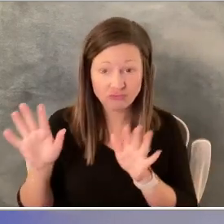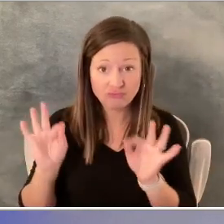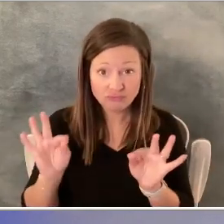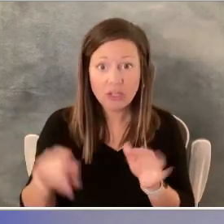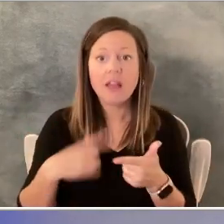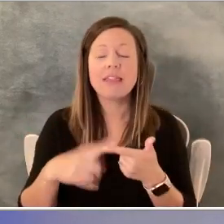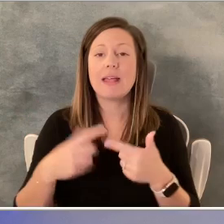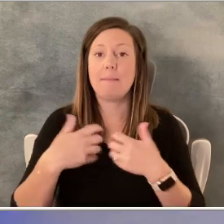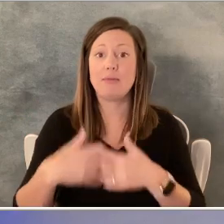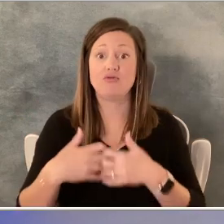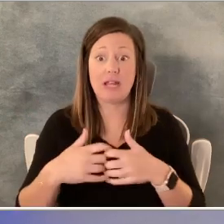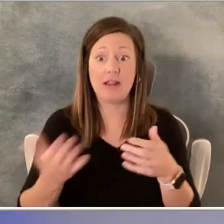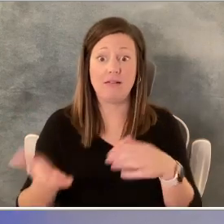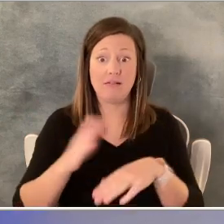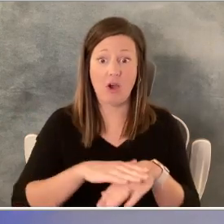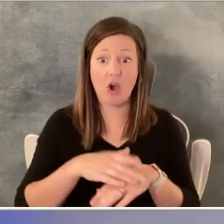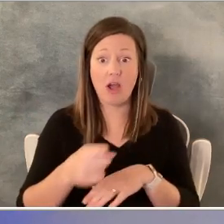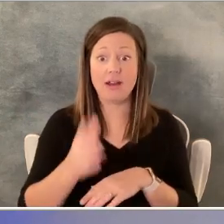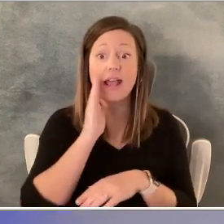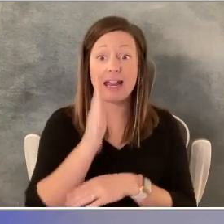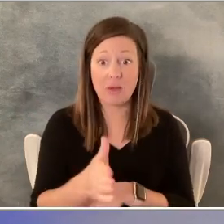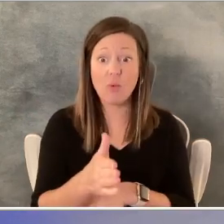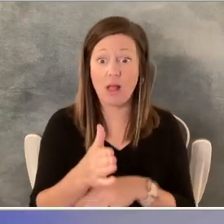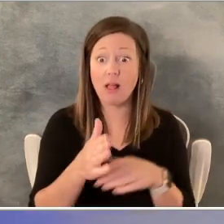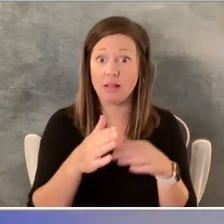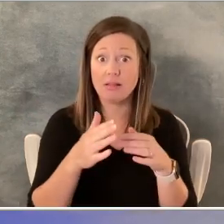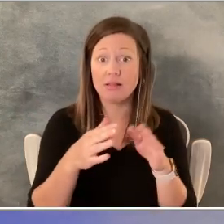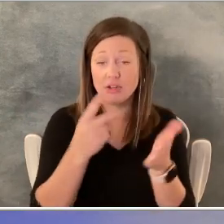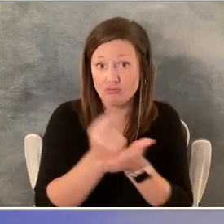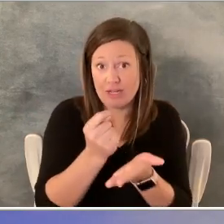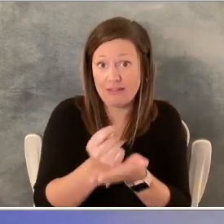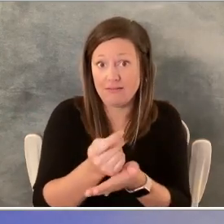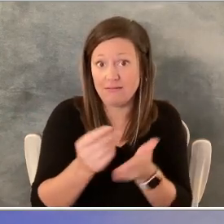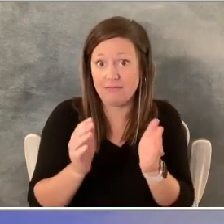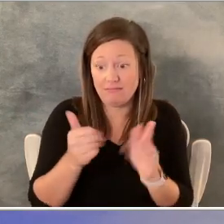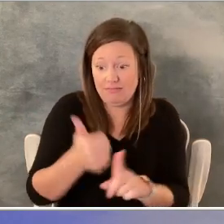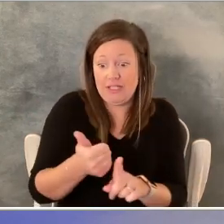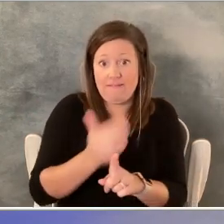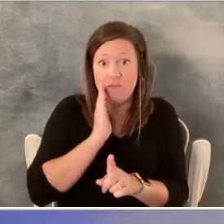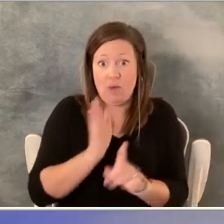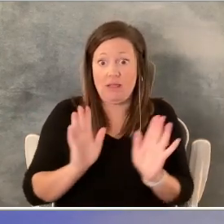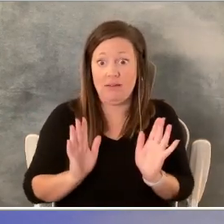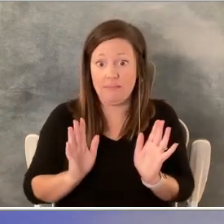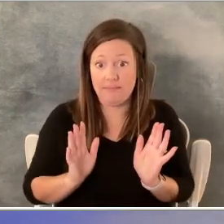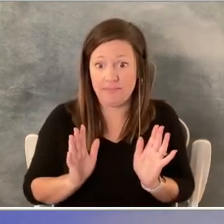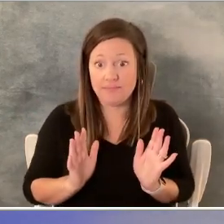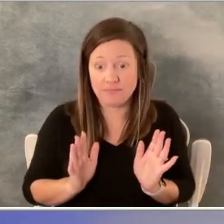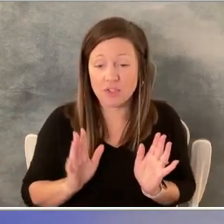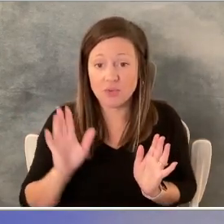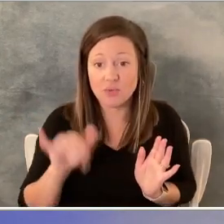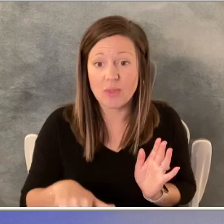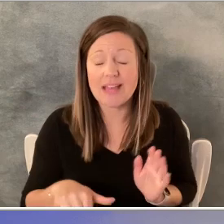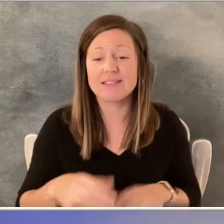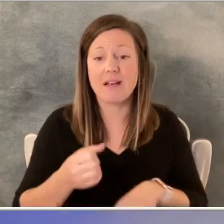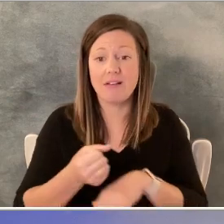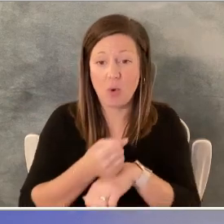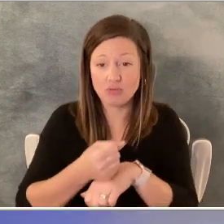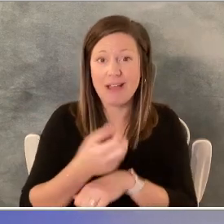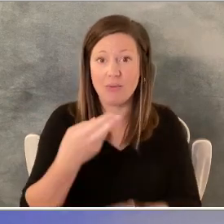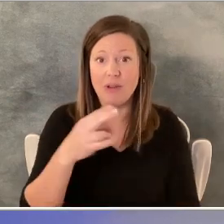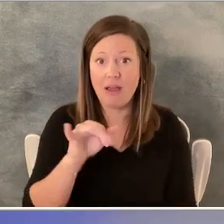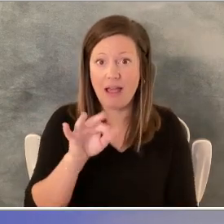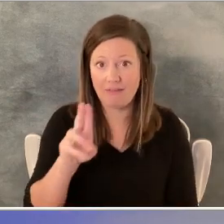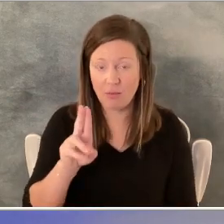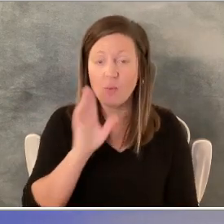machine robotically guides the treatment. And so it delivers high-intensity ultrasound, HIFU, to create heat in